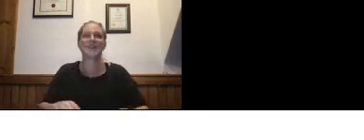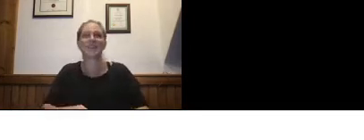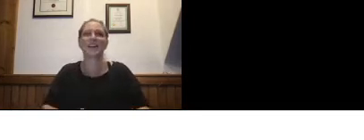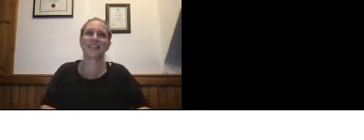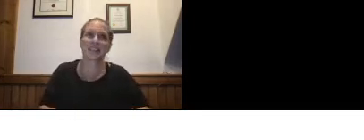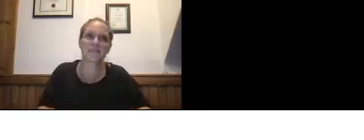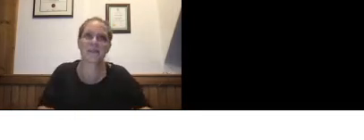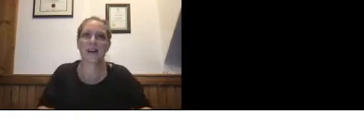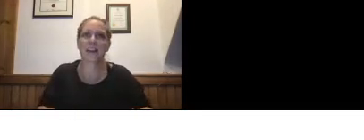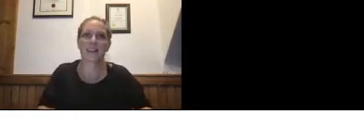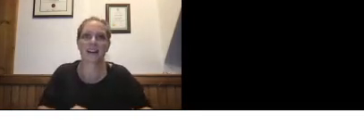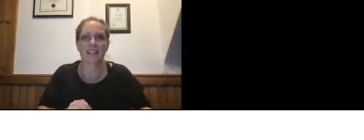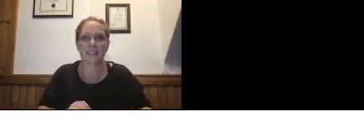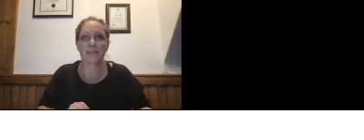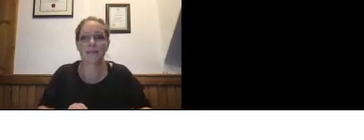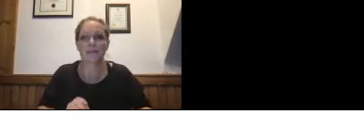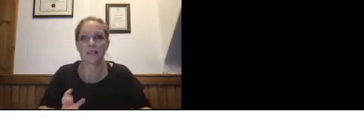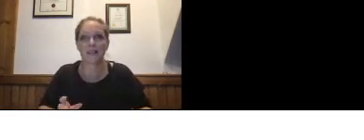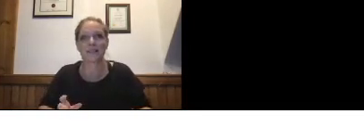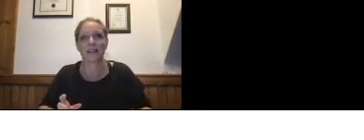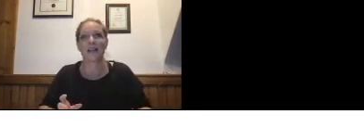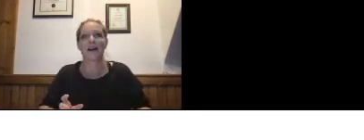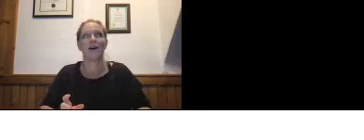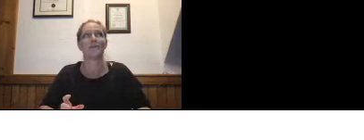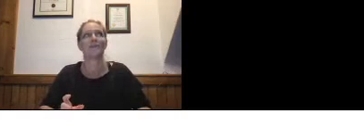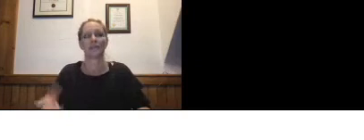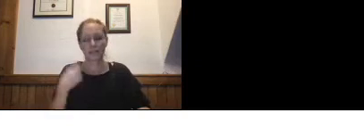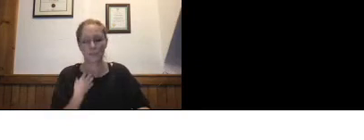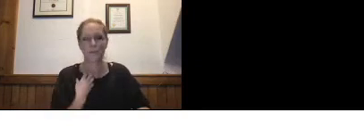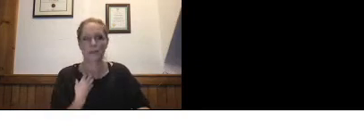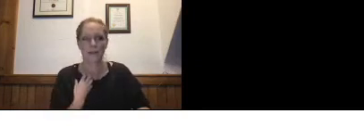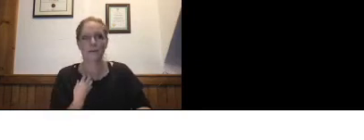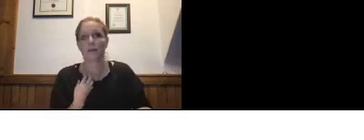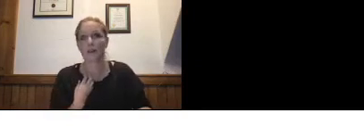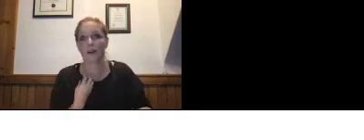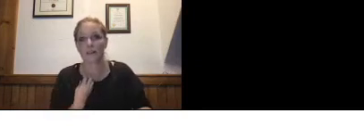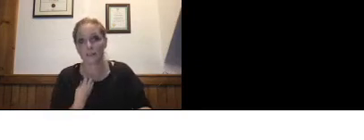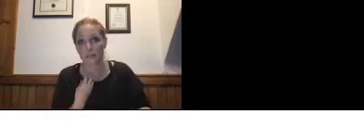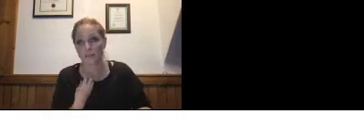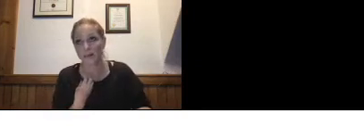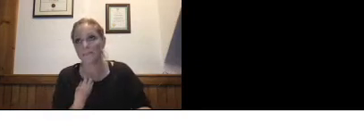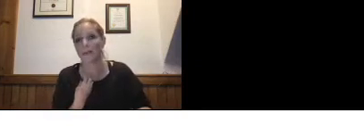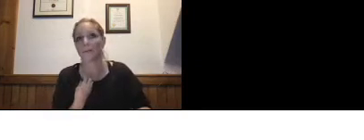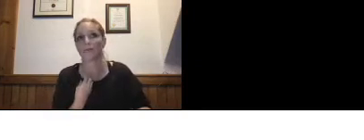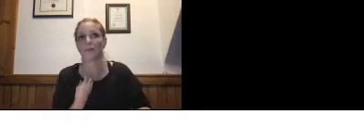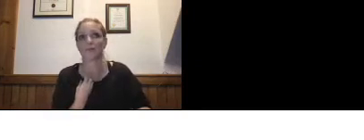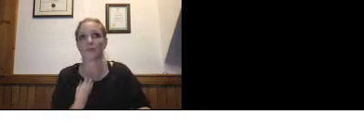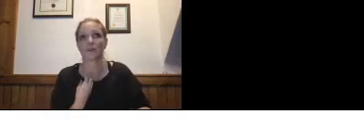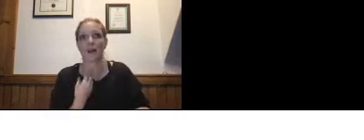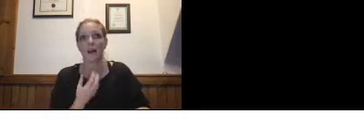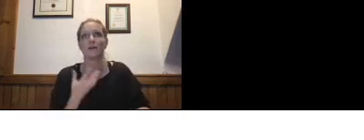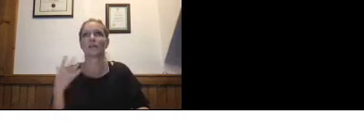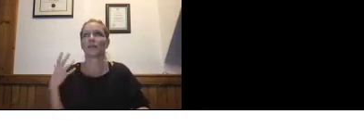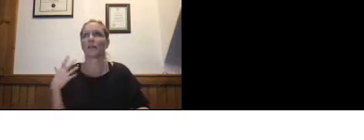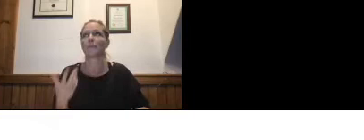So if we're trying to think about what the Huntington protein does, this is what we think about a lot in the Truant Lab, and we're trying to figure